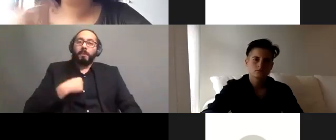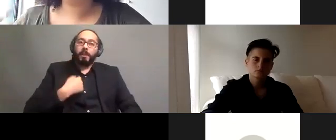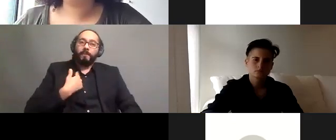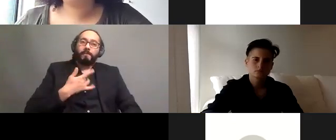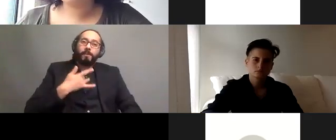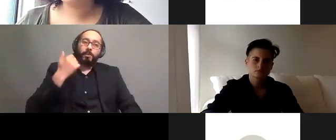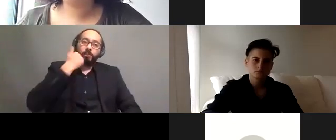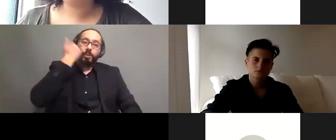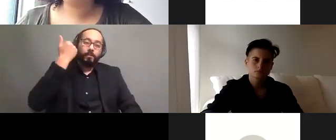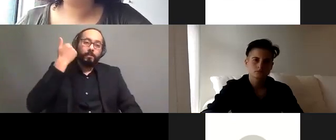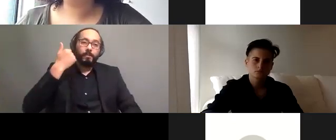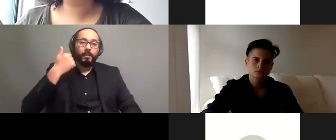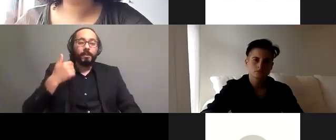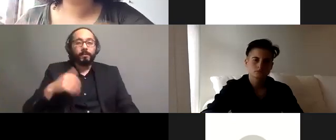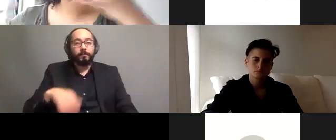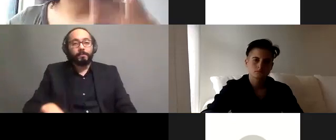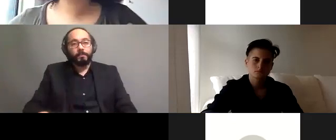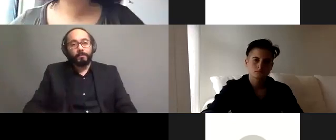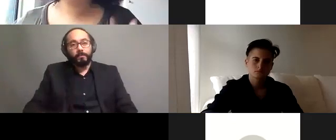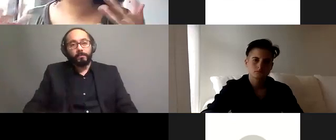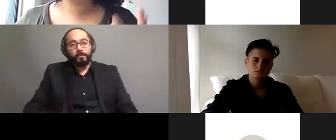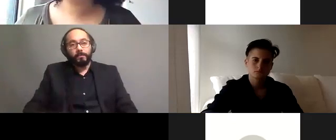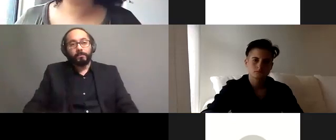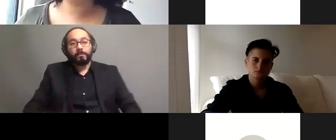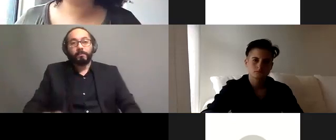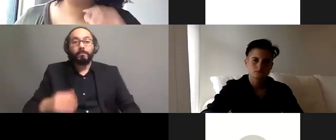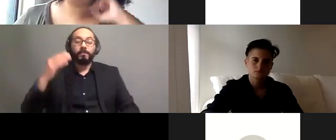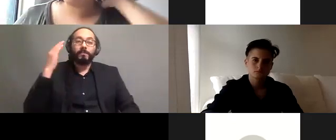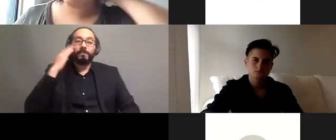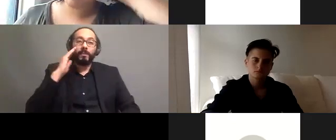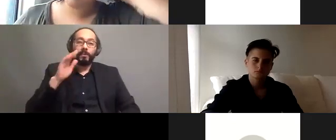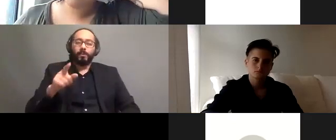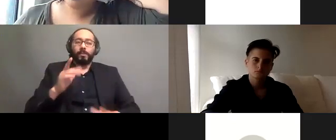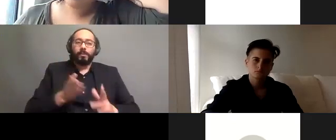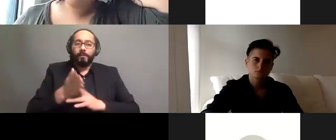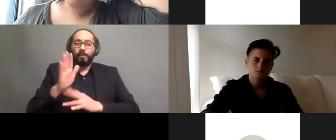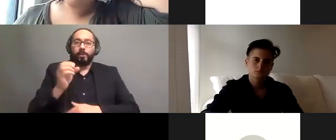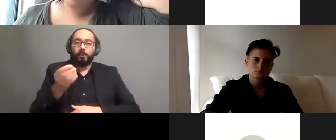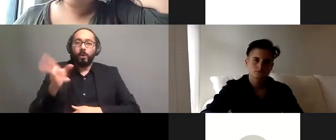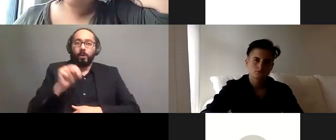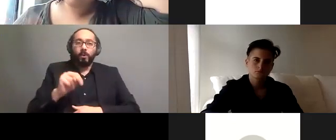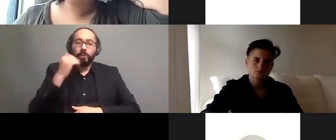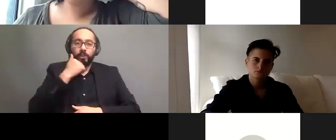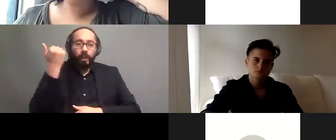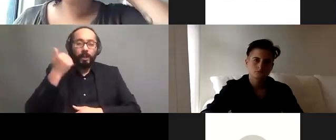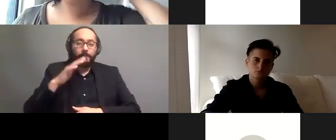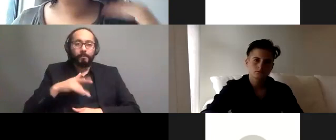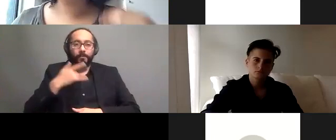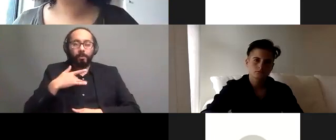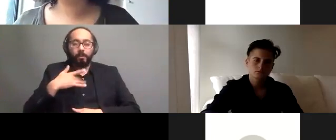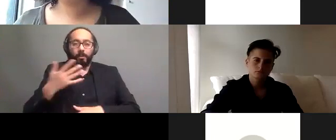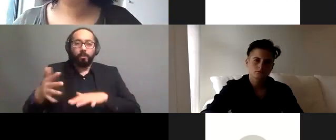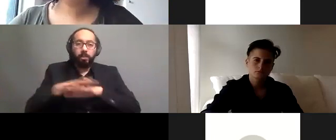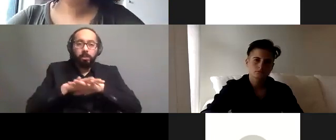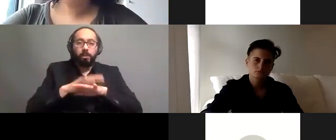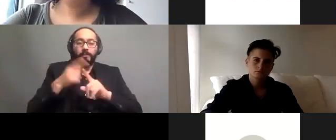I know that that's something that even you're dealing with, like navigating your own shame that you've, you know, has been put on you by the medical